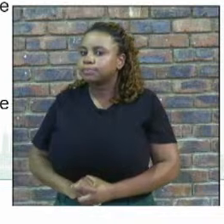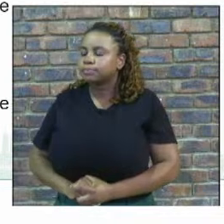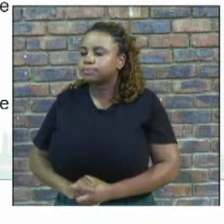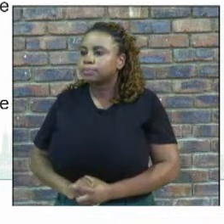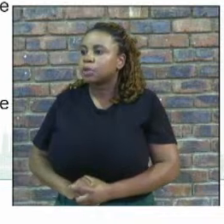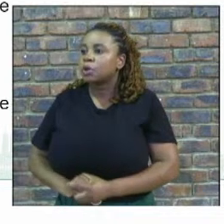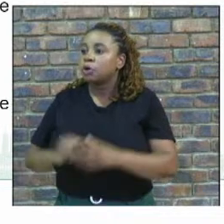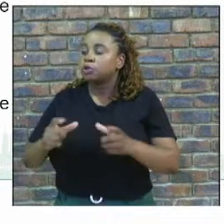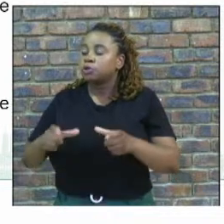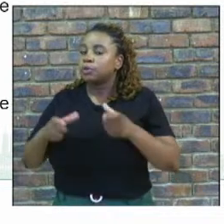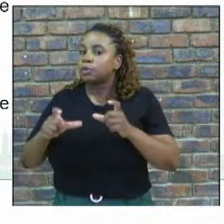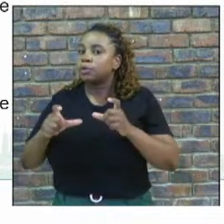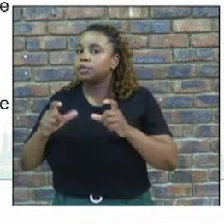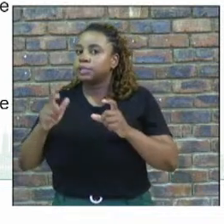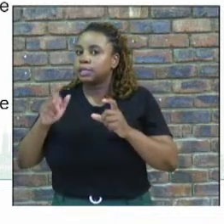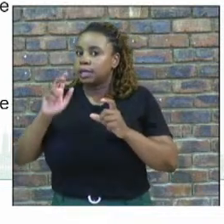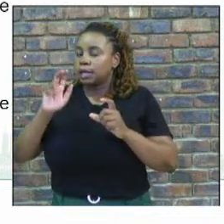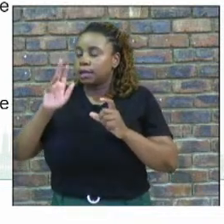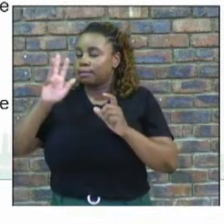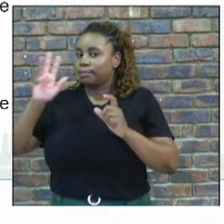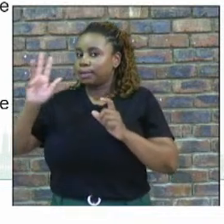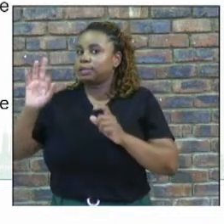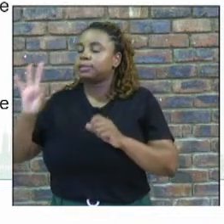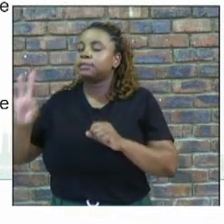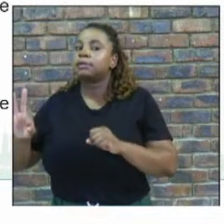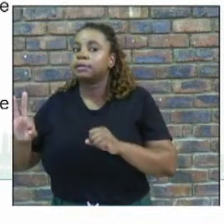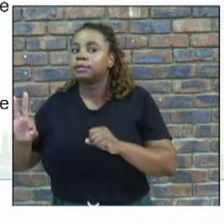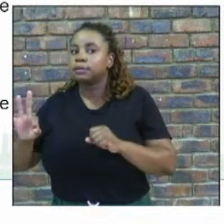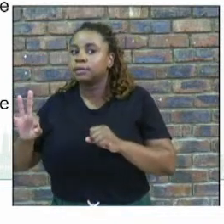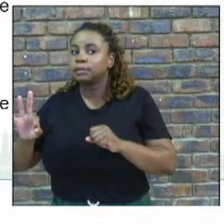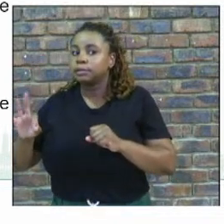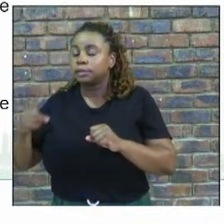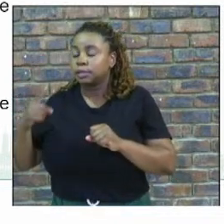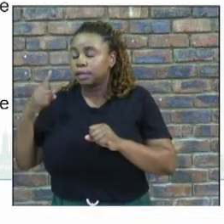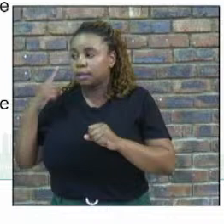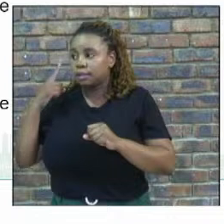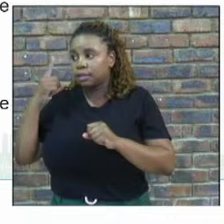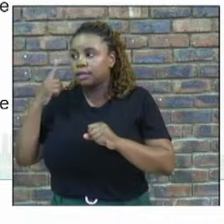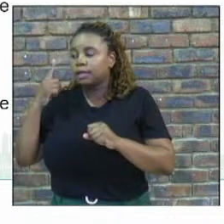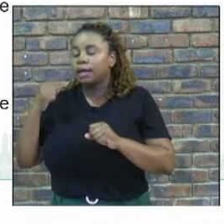clause 93. And I think when I started, I've